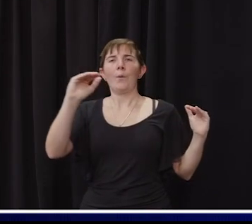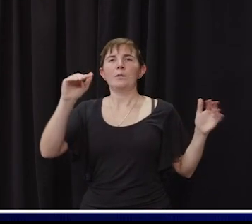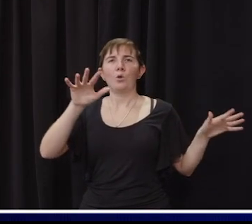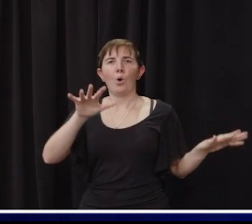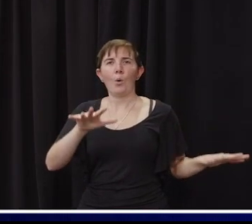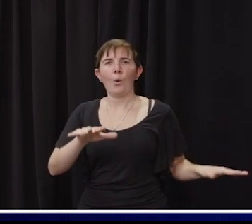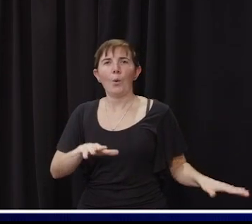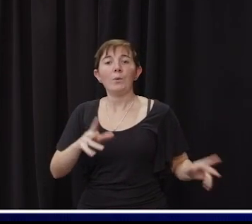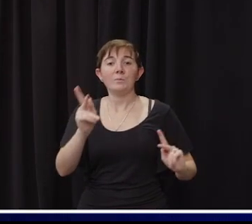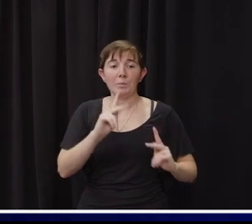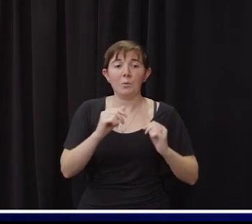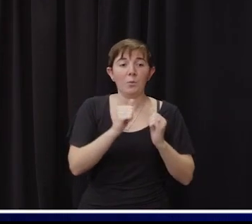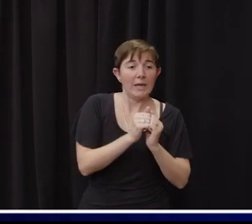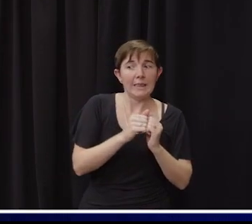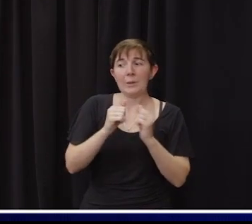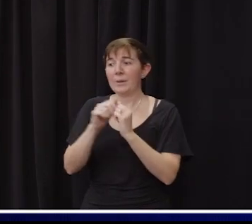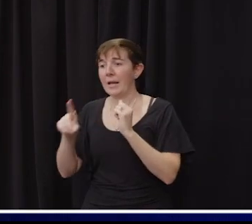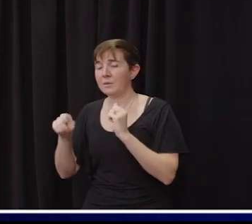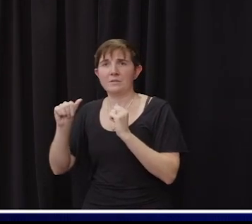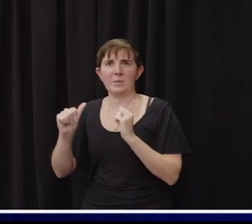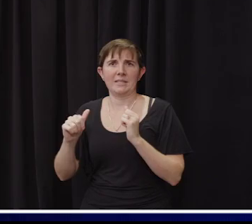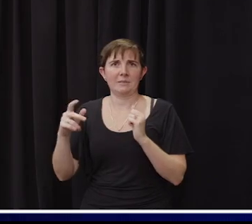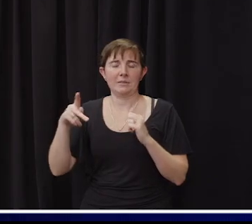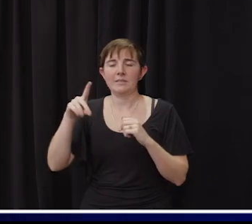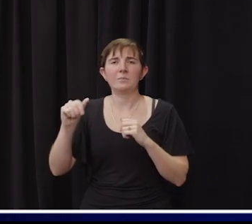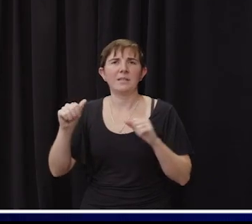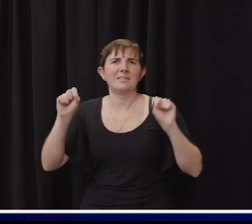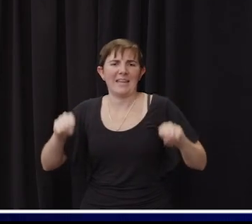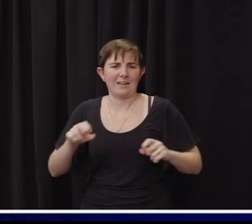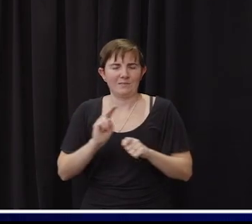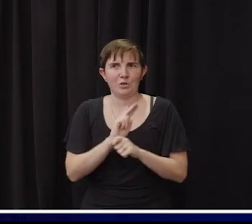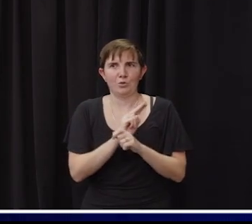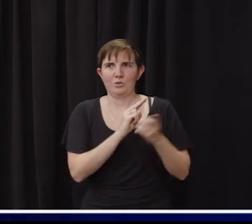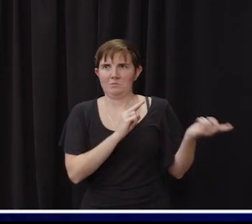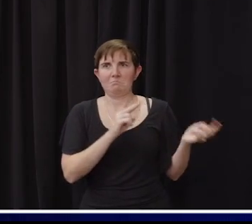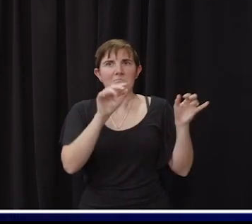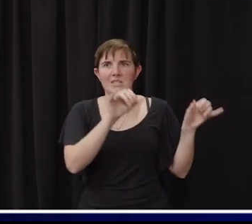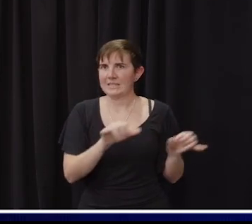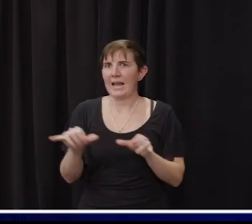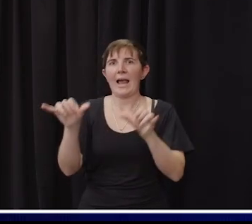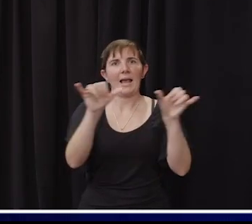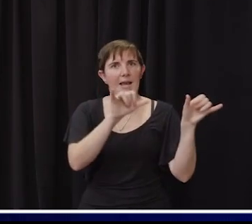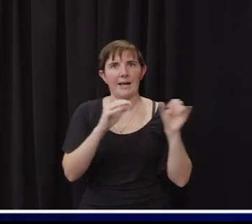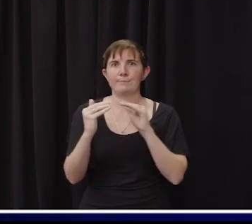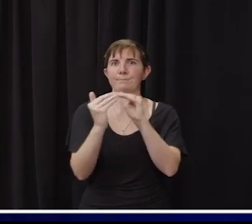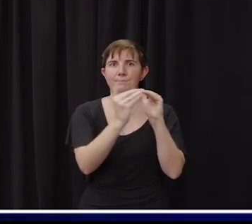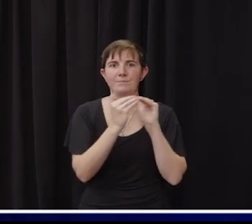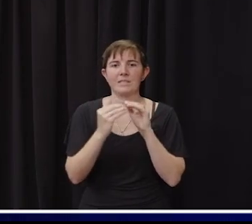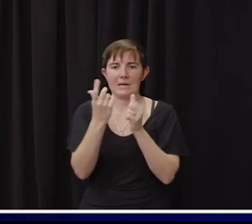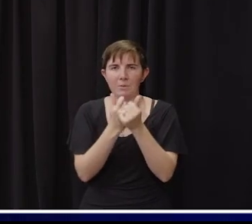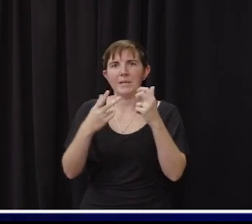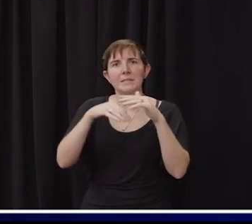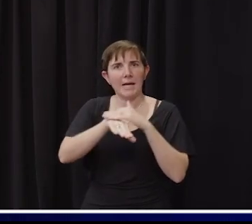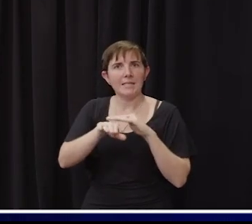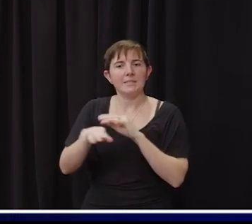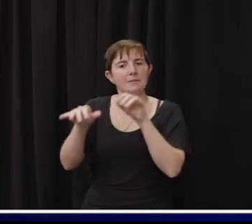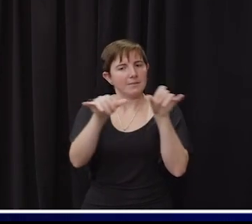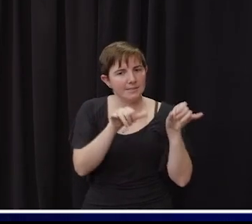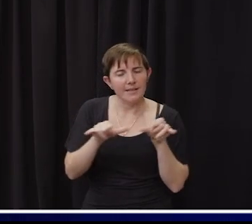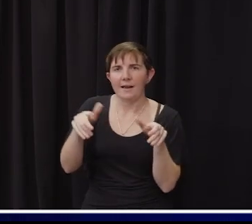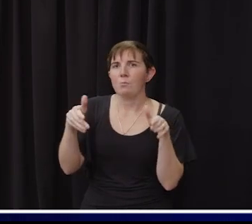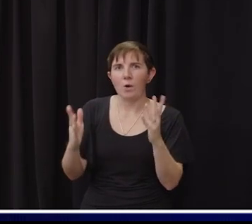with and without disabilities. So everybody is kind of using the building the same way. Everybody's access the same